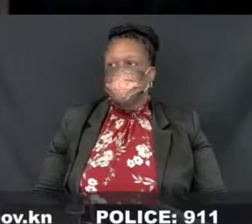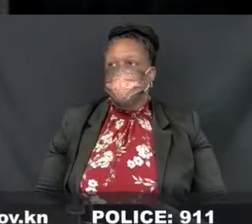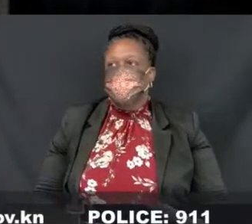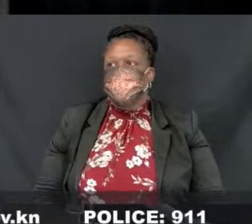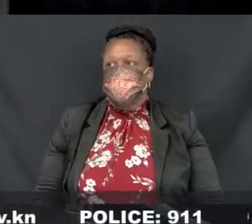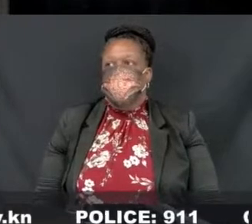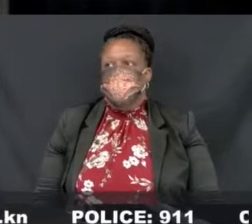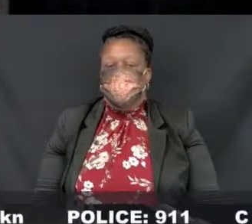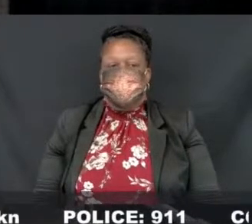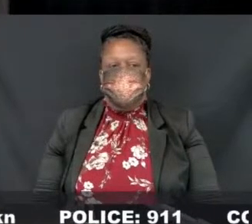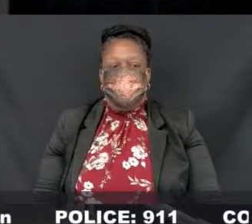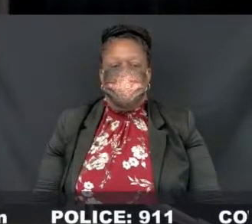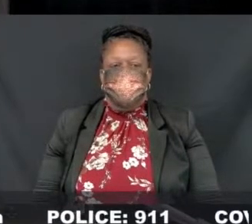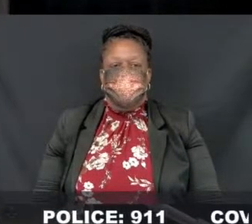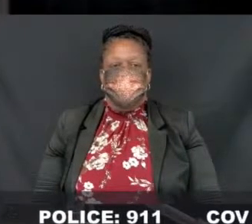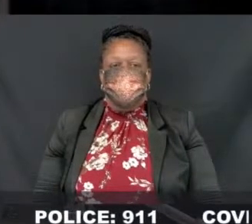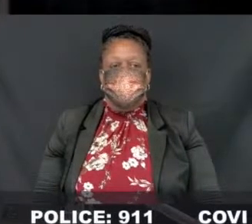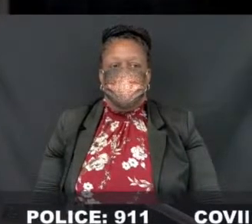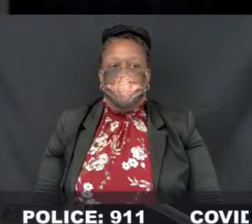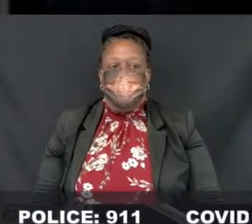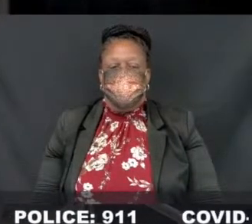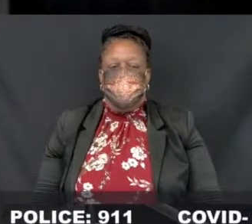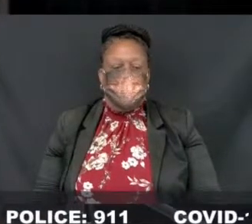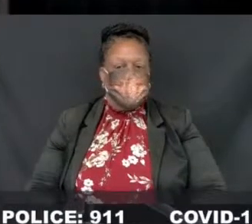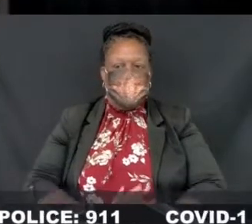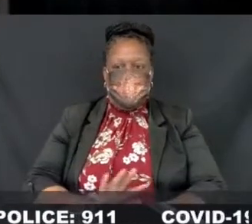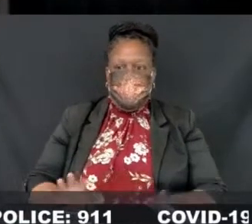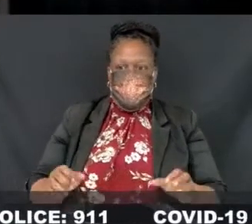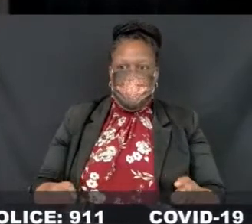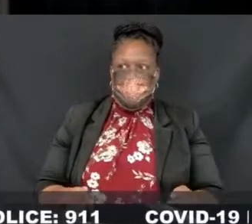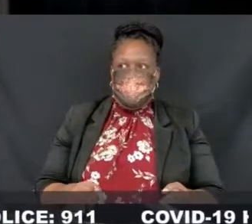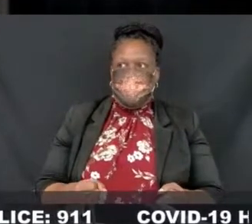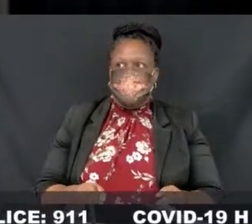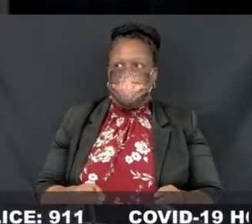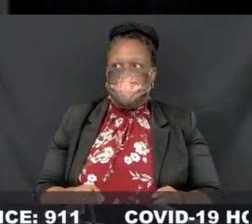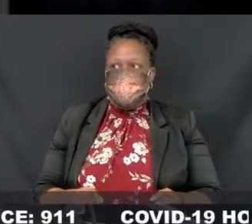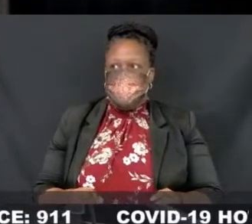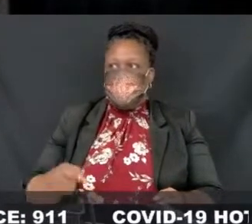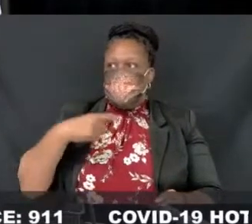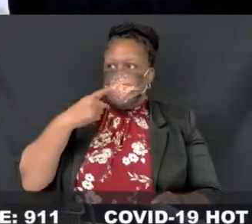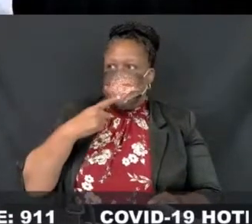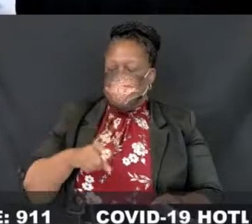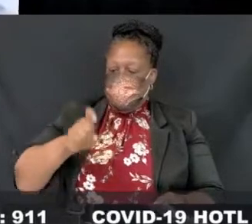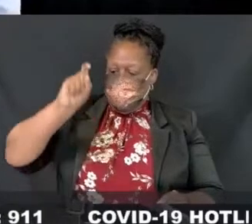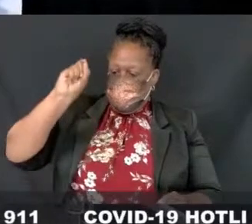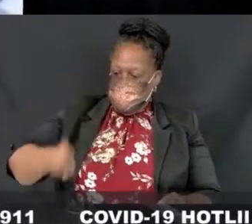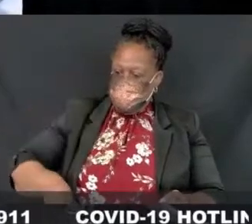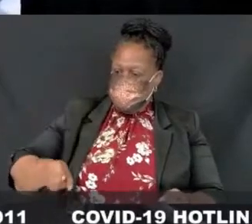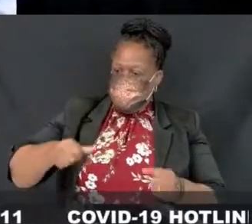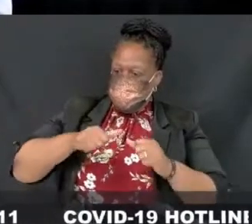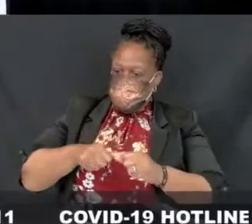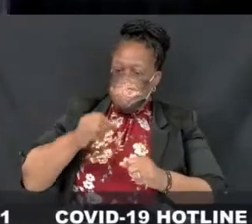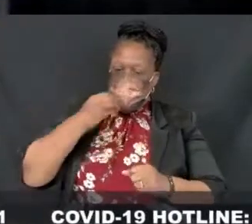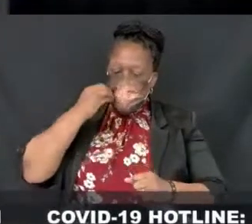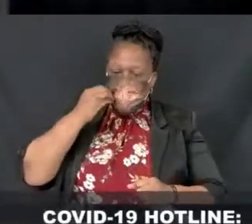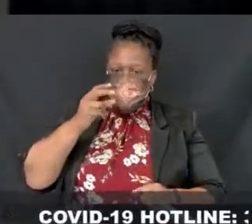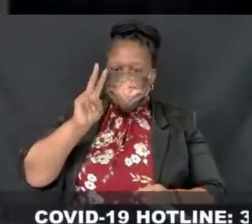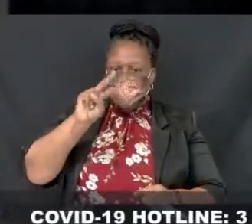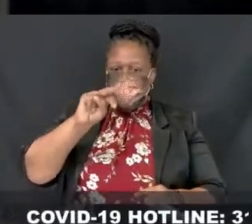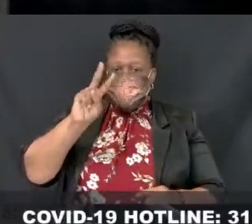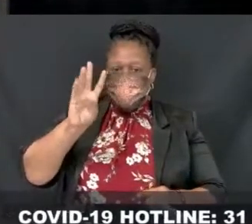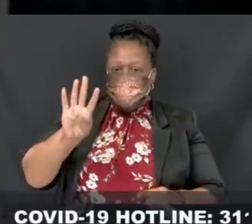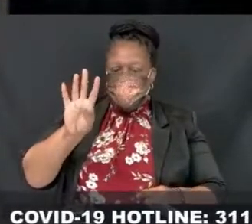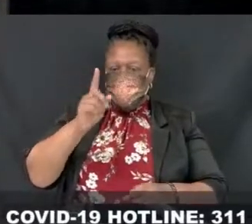rights and freedoms are curtailed. It is not easy when you're told that you have to stay home for 24